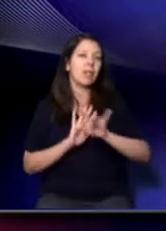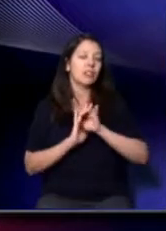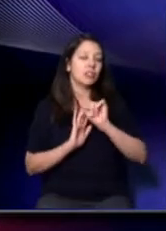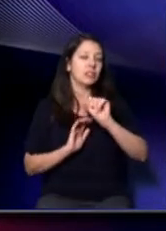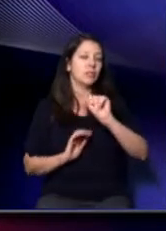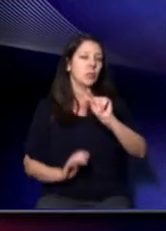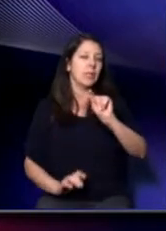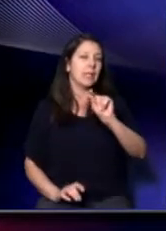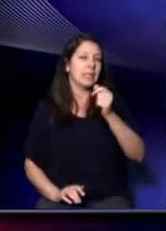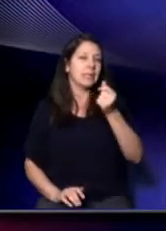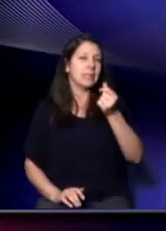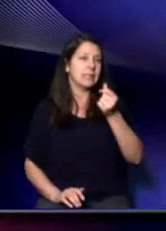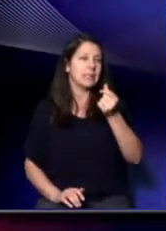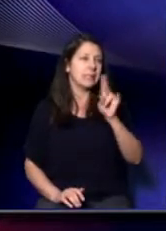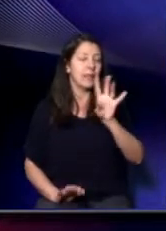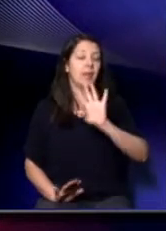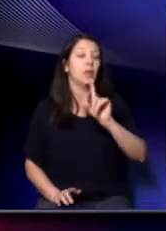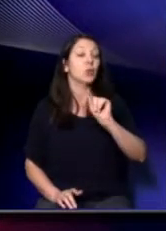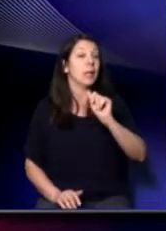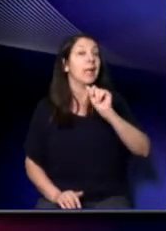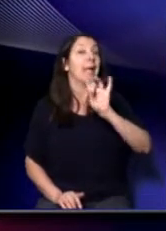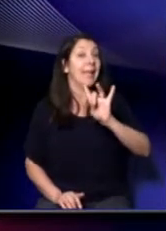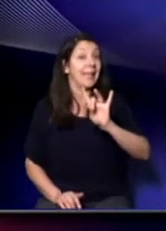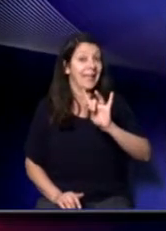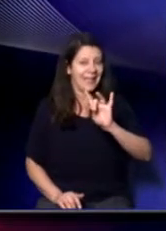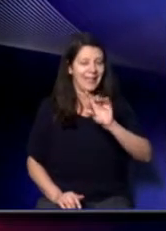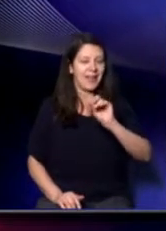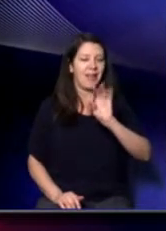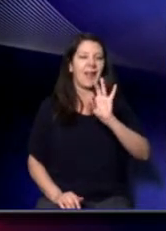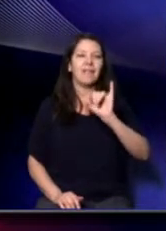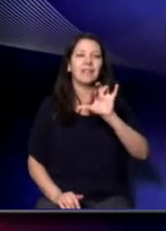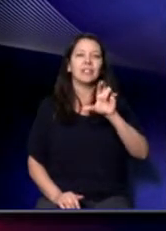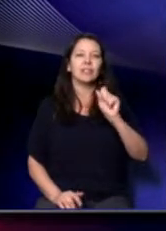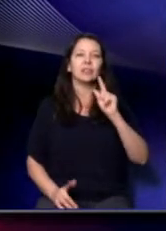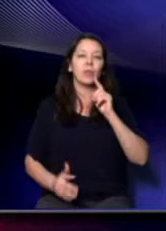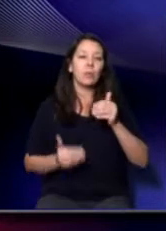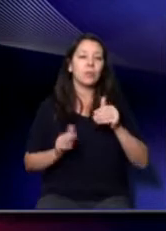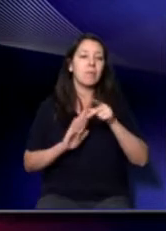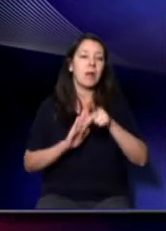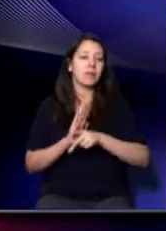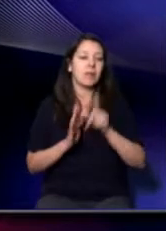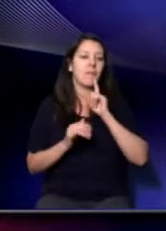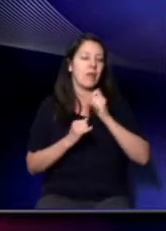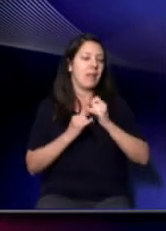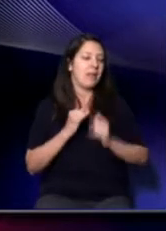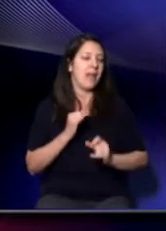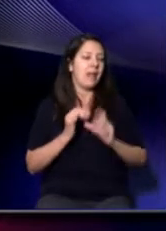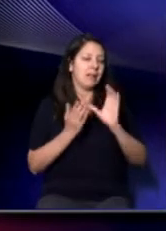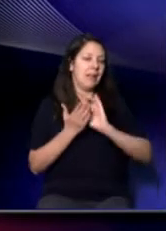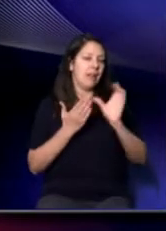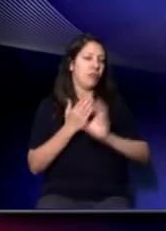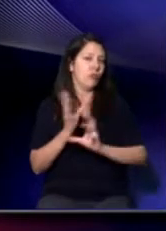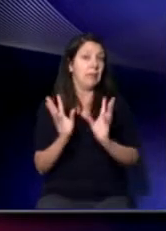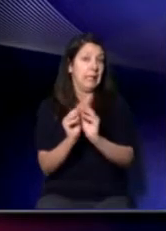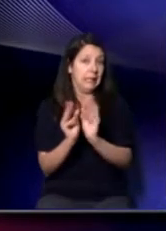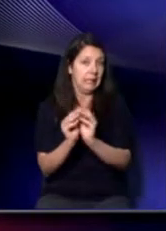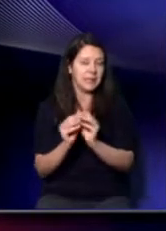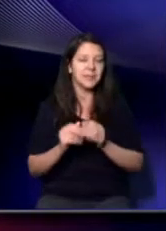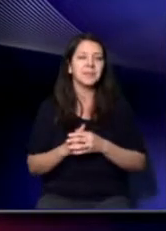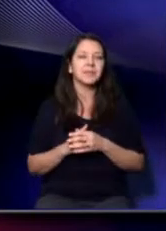or 2018 officers pursuant to policy of last meeting of the calendar.